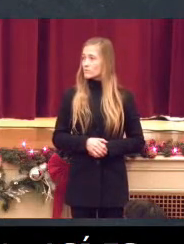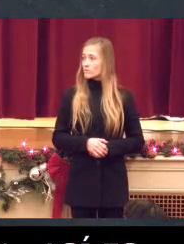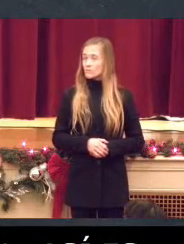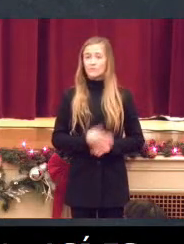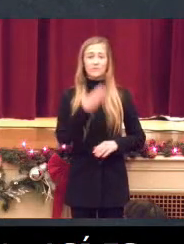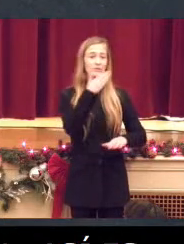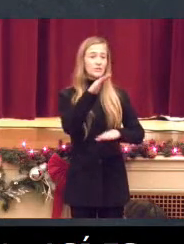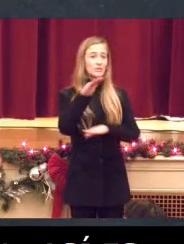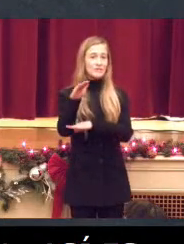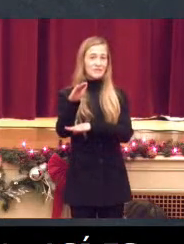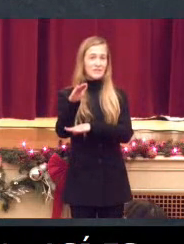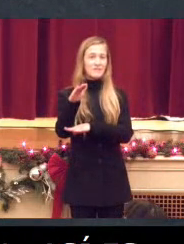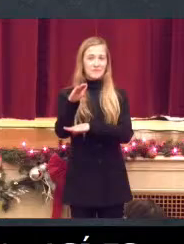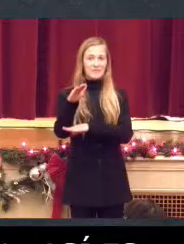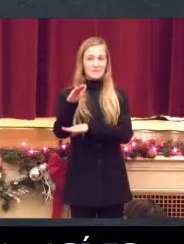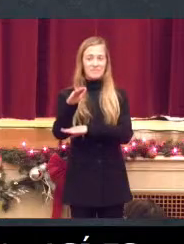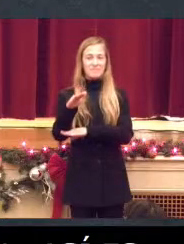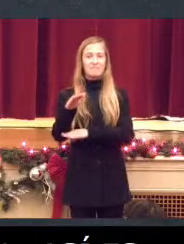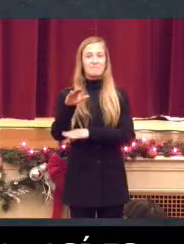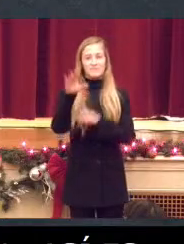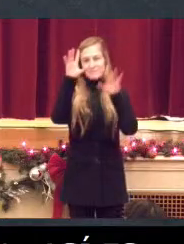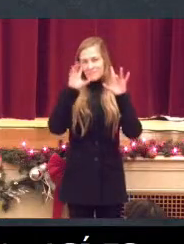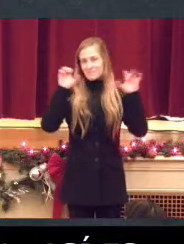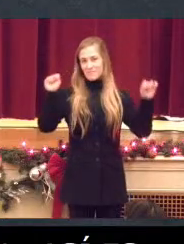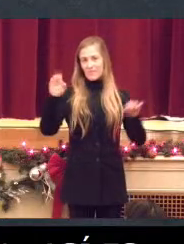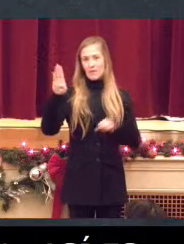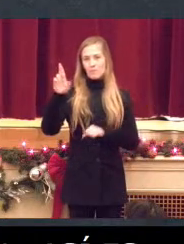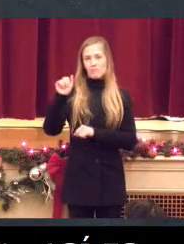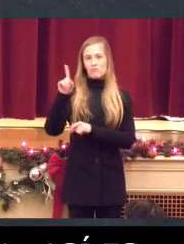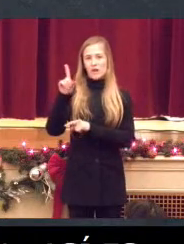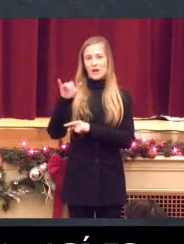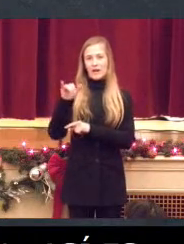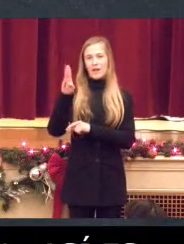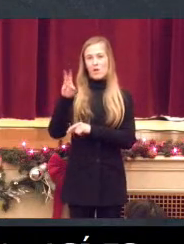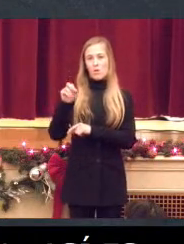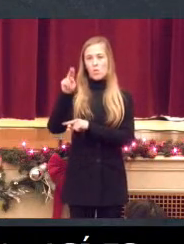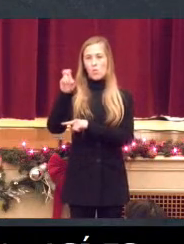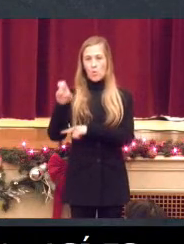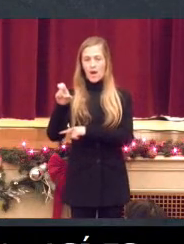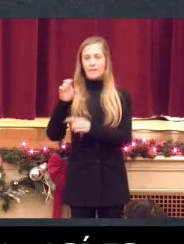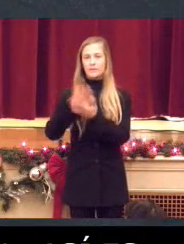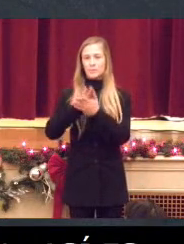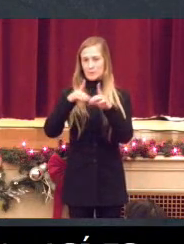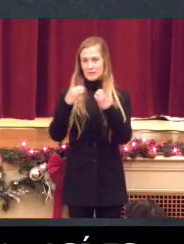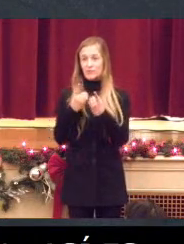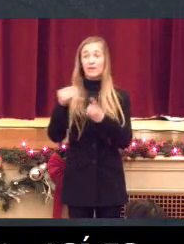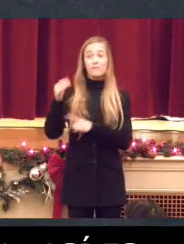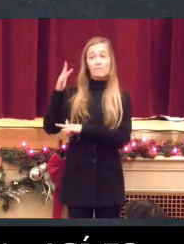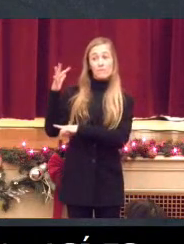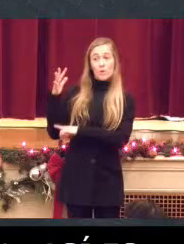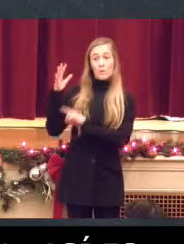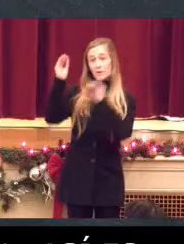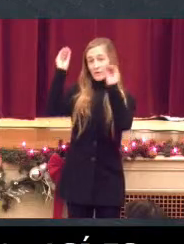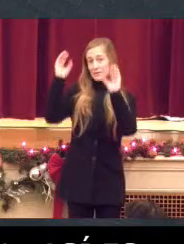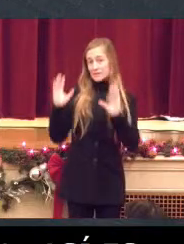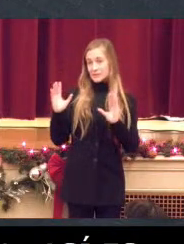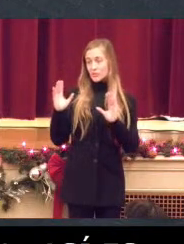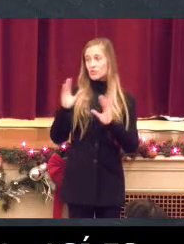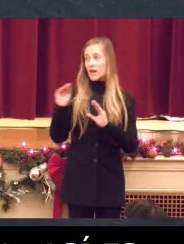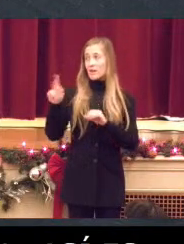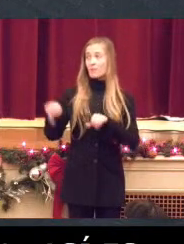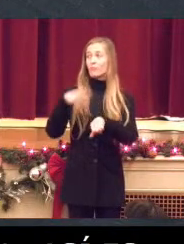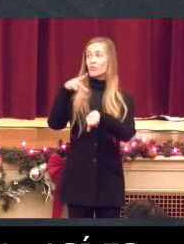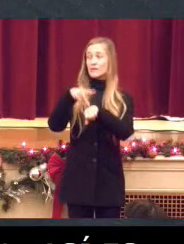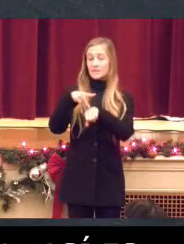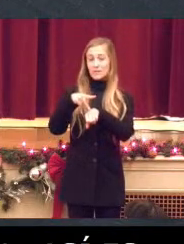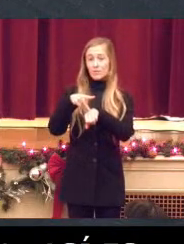Good evening, Lincoln Holler, Superintendent of the Brandywine School District, and also a former teacher and